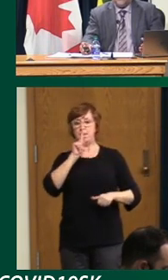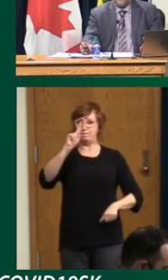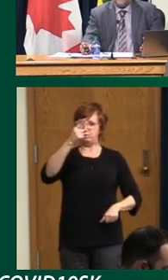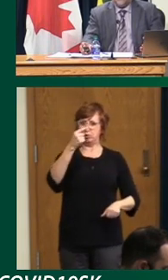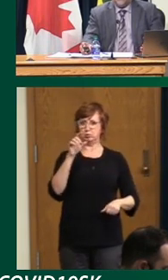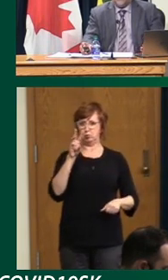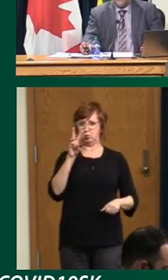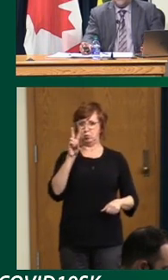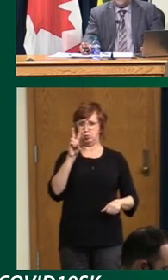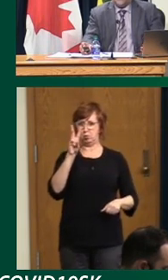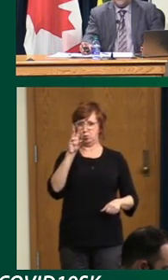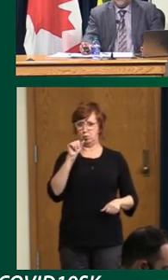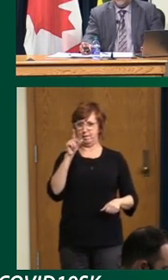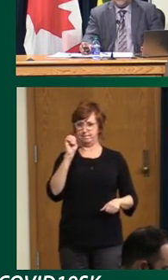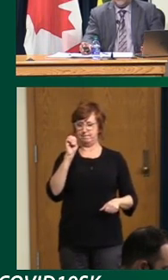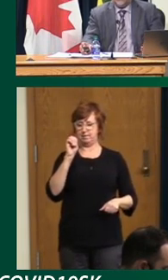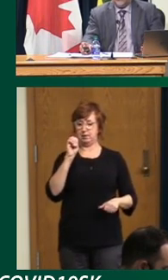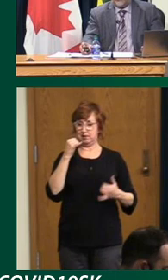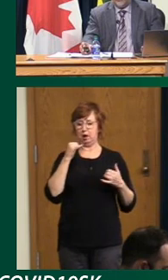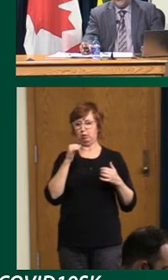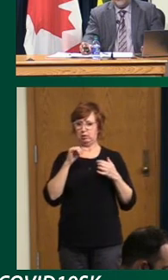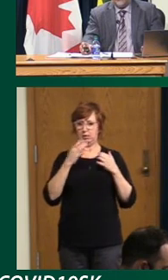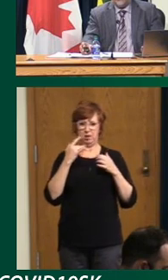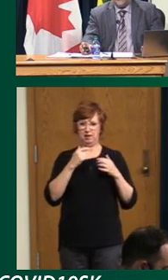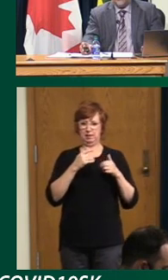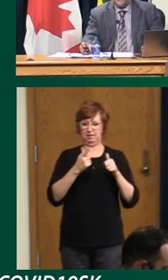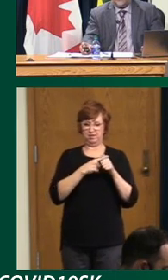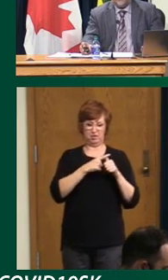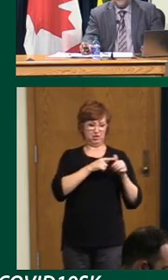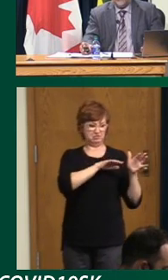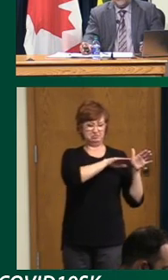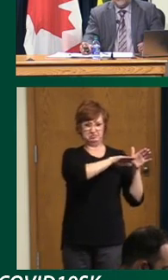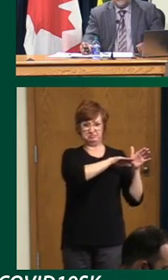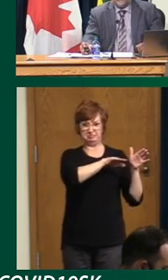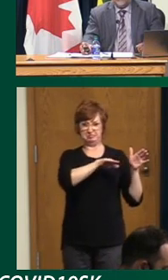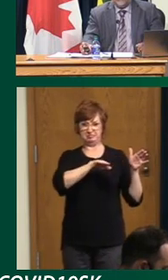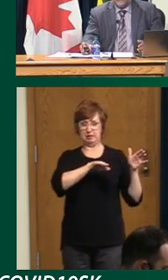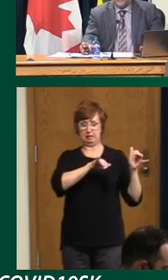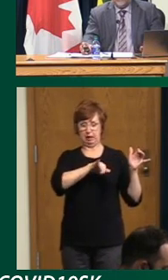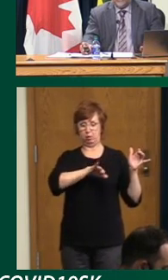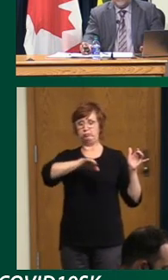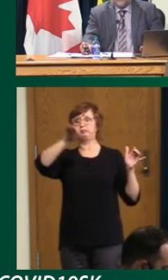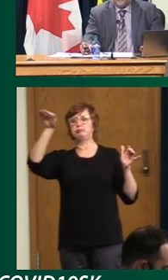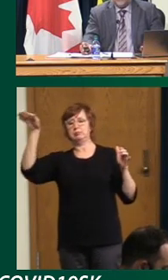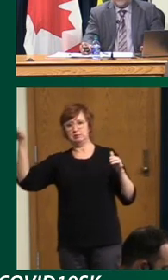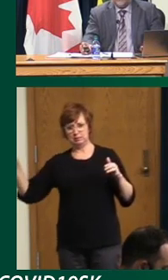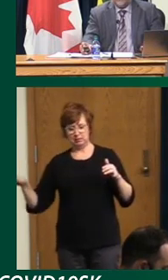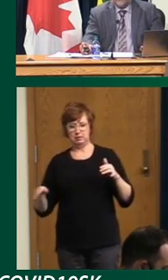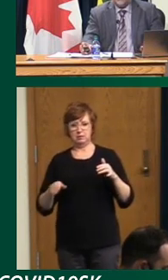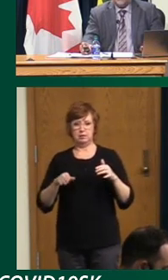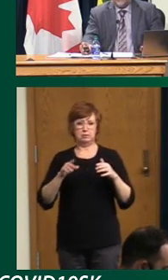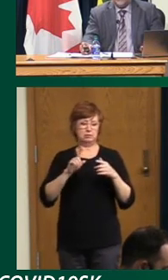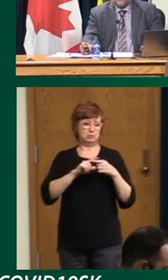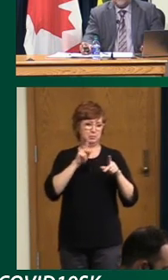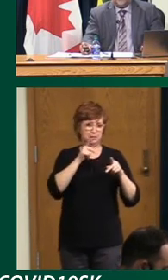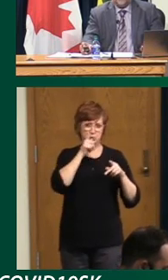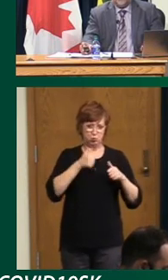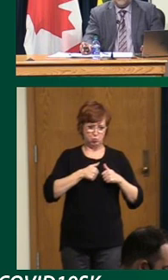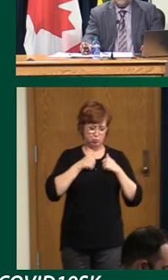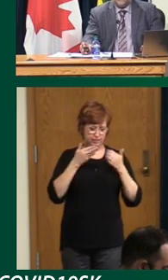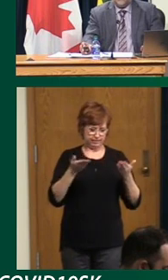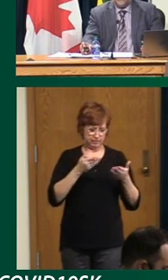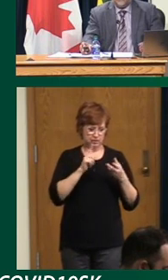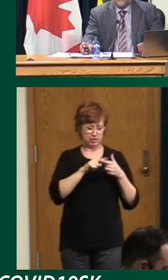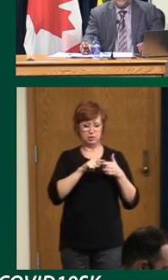tested both as residents of Saskatchewan, obviously the healthcare system, and other sectors,